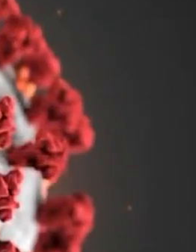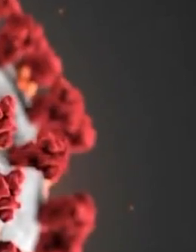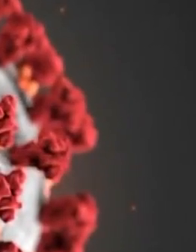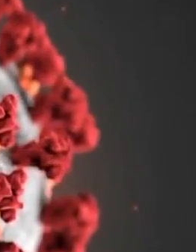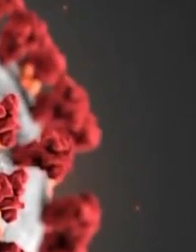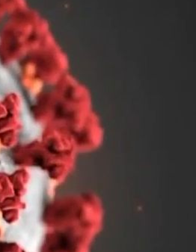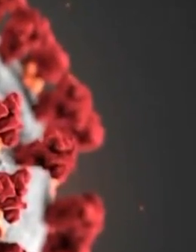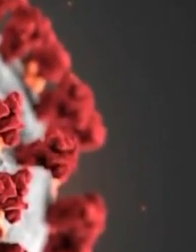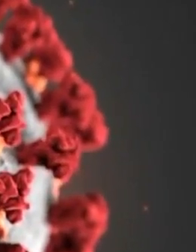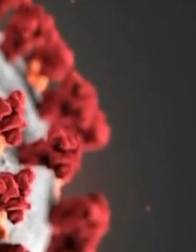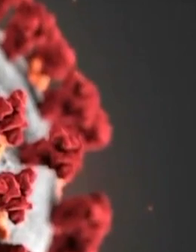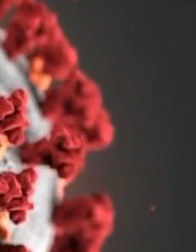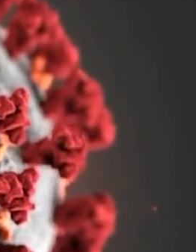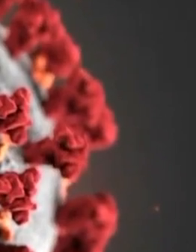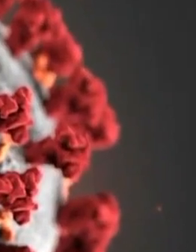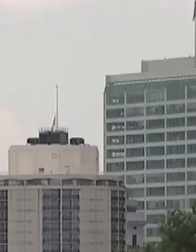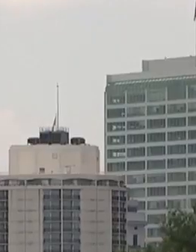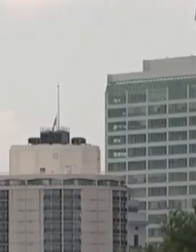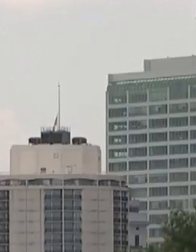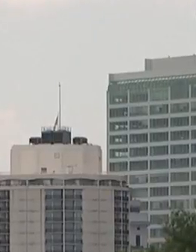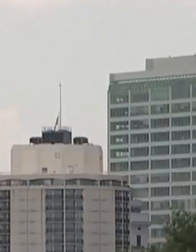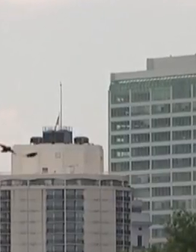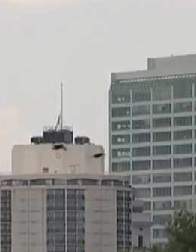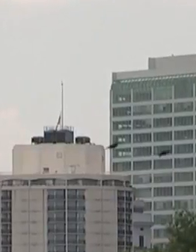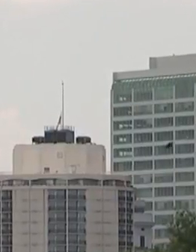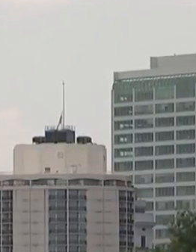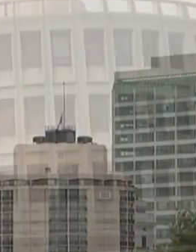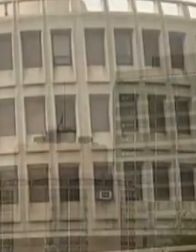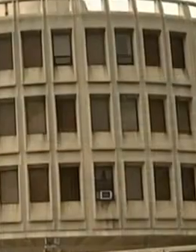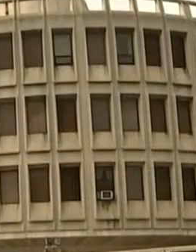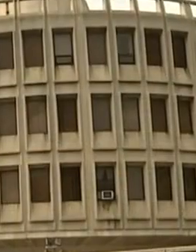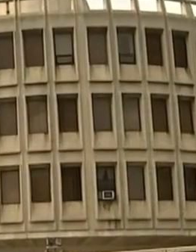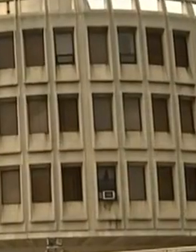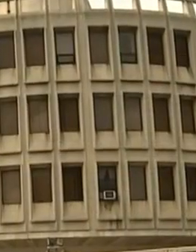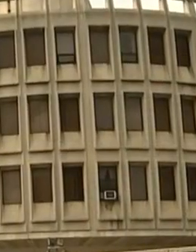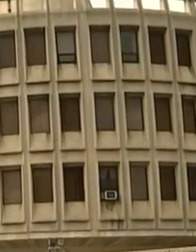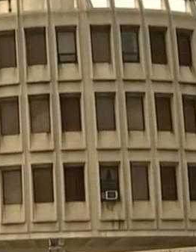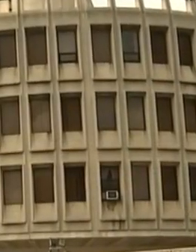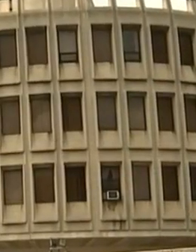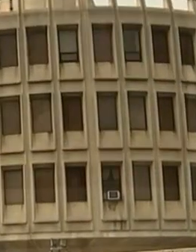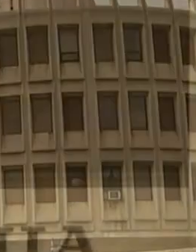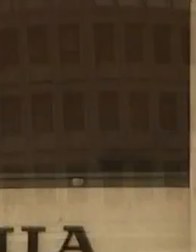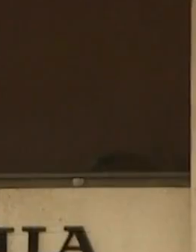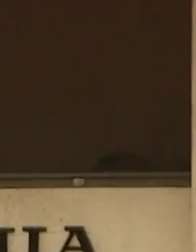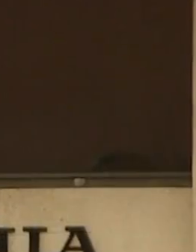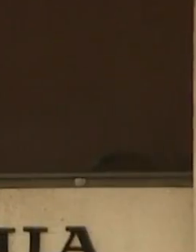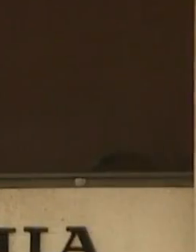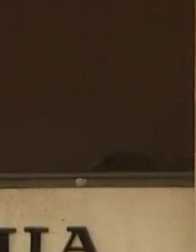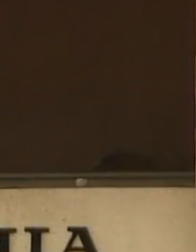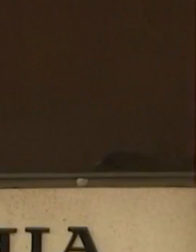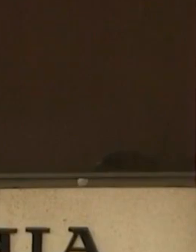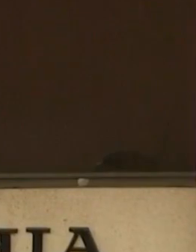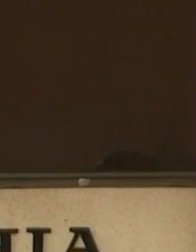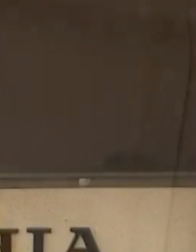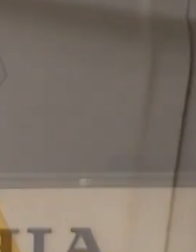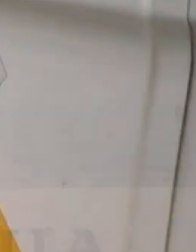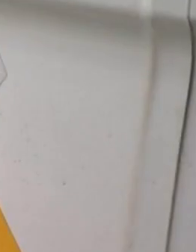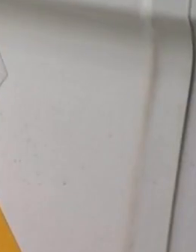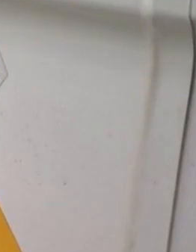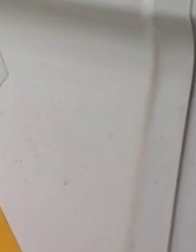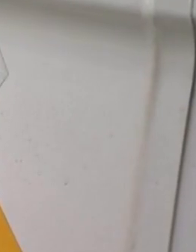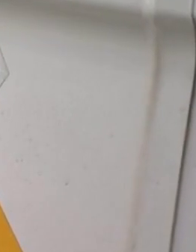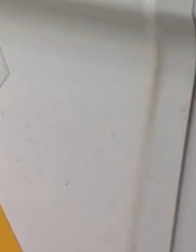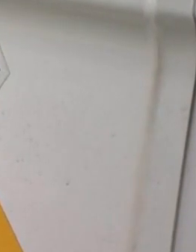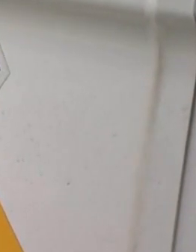by the ongoing COVID-19 pandemic. The preliminary budget deal cuts $33 million from the Philadelphia Police Department's budget